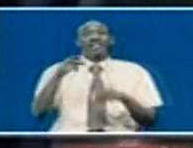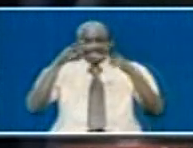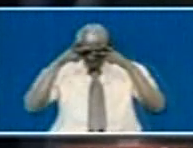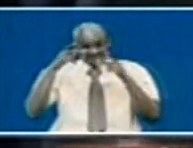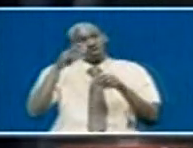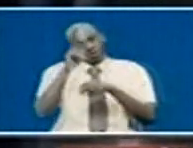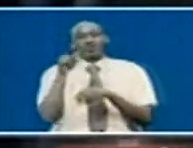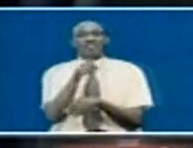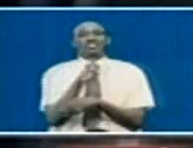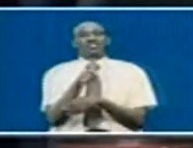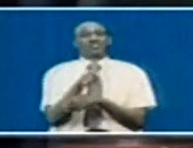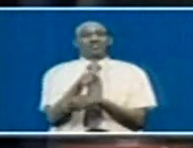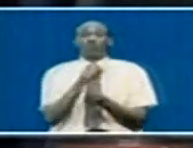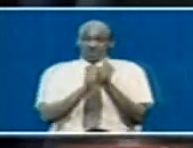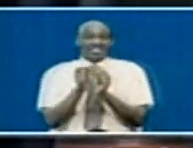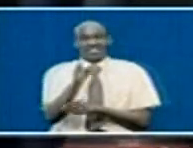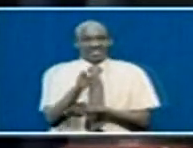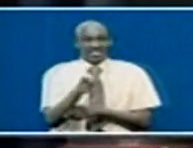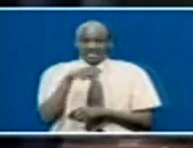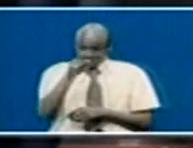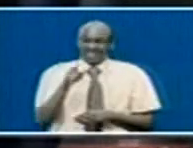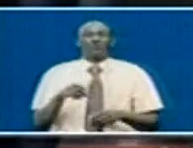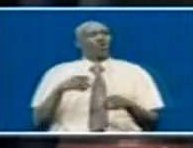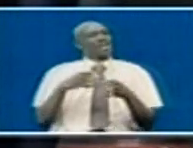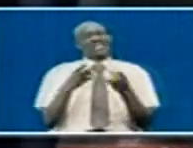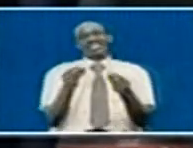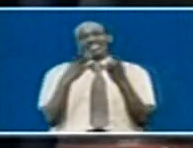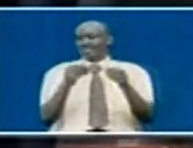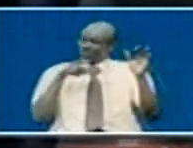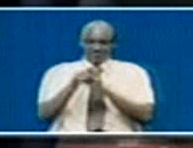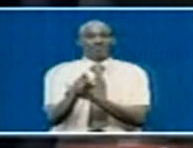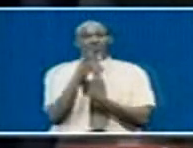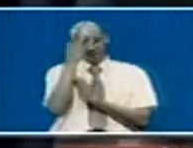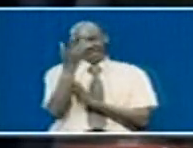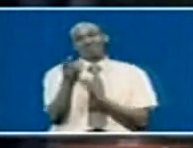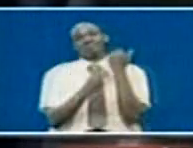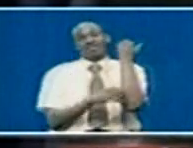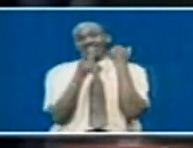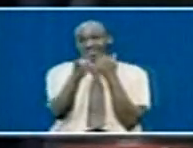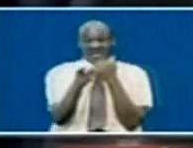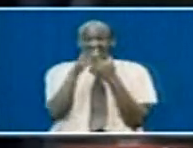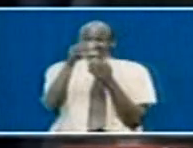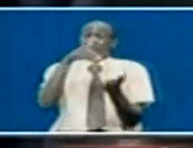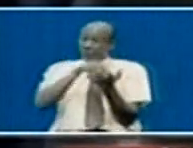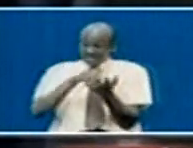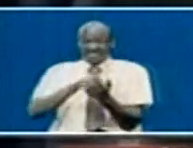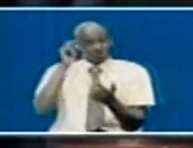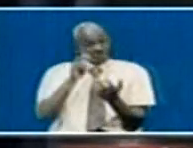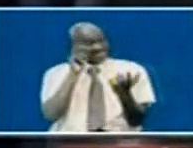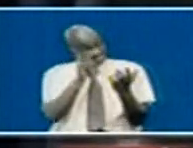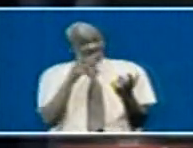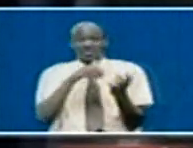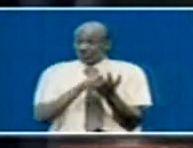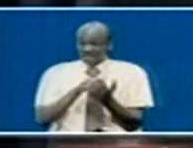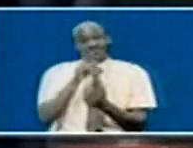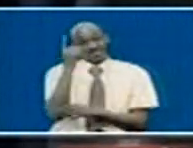and international jihadists to come in and have their way. So these are weaknesses that we have to recognize, and we